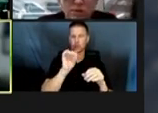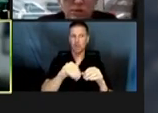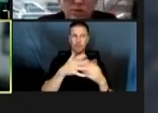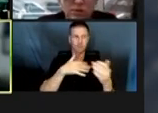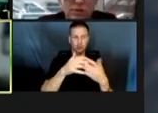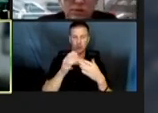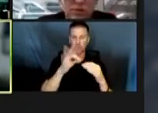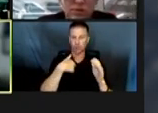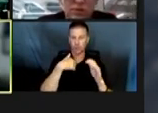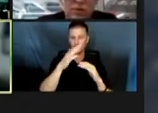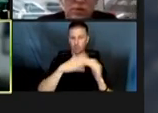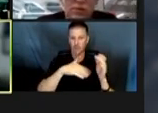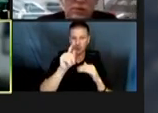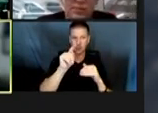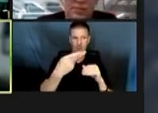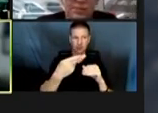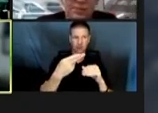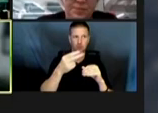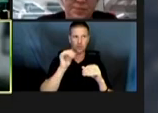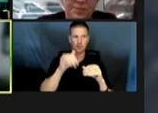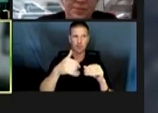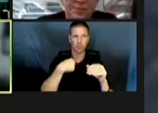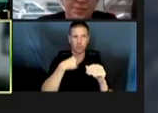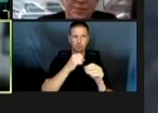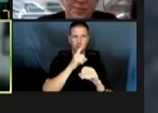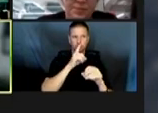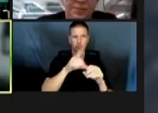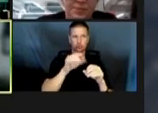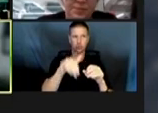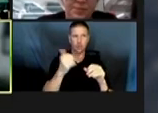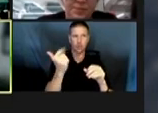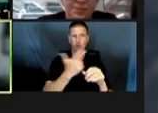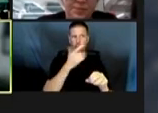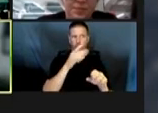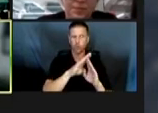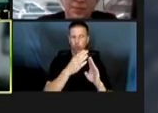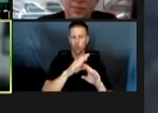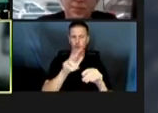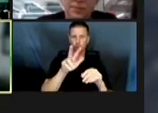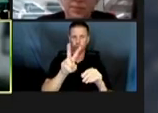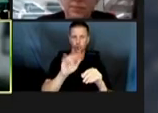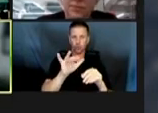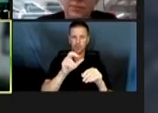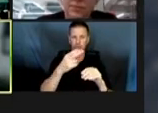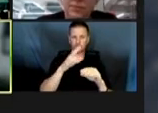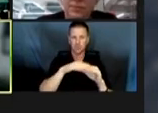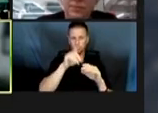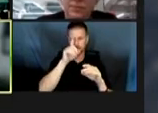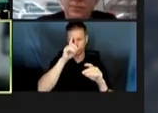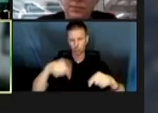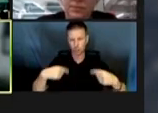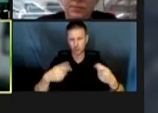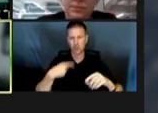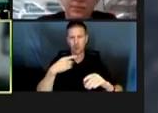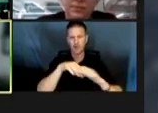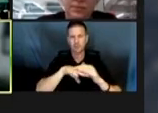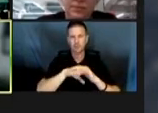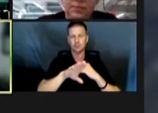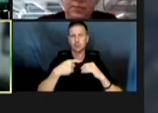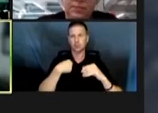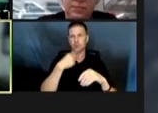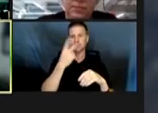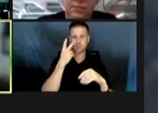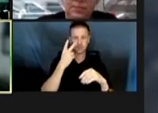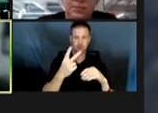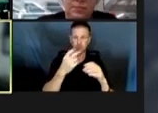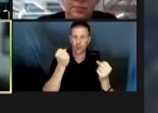we're building a townhouse, that we're ensuring that all of the doors are the 32-inch minimum for wheelchair access. We see